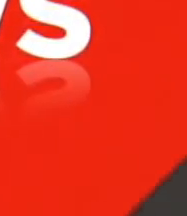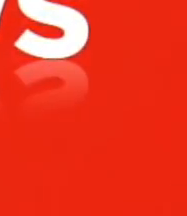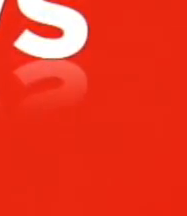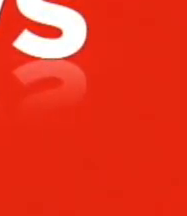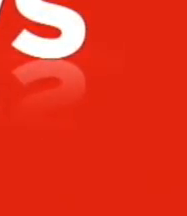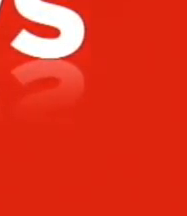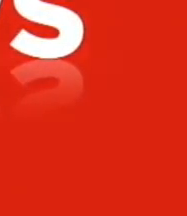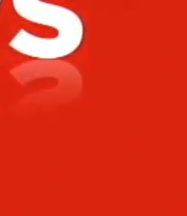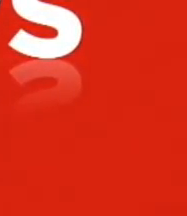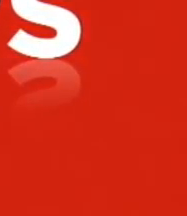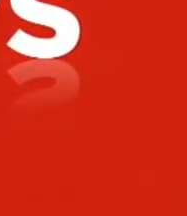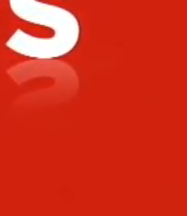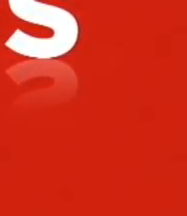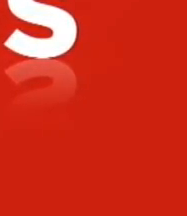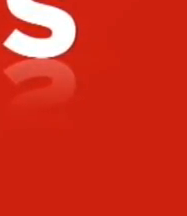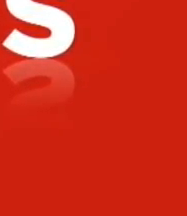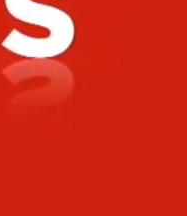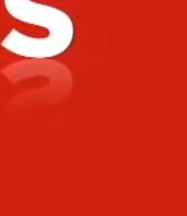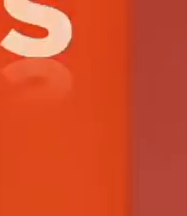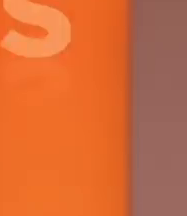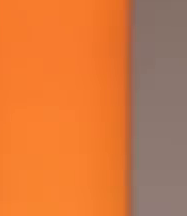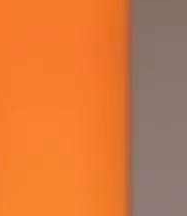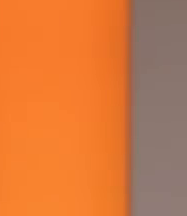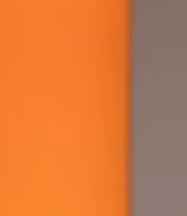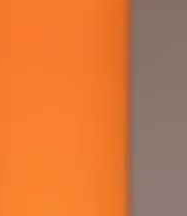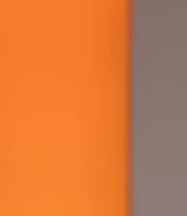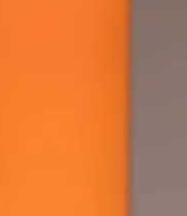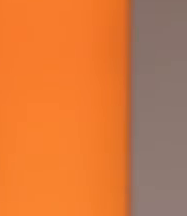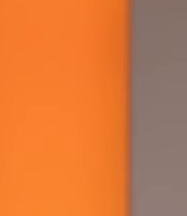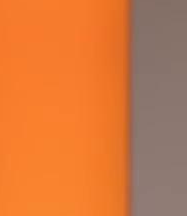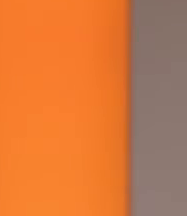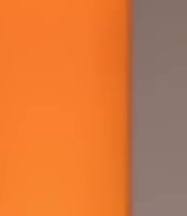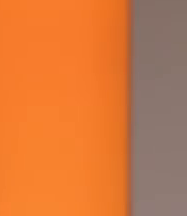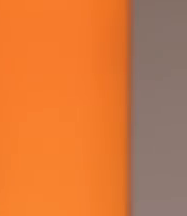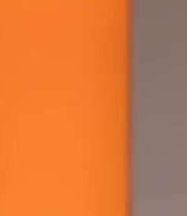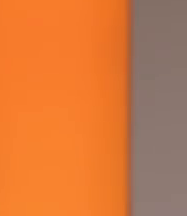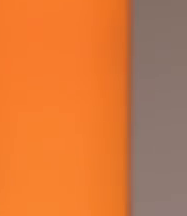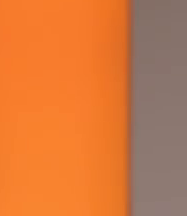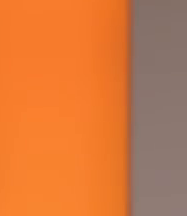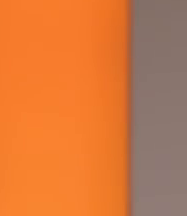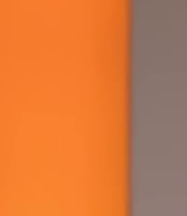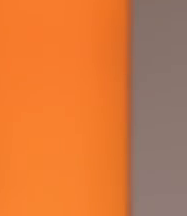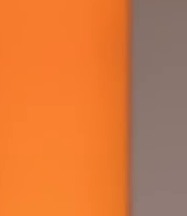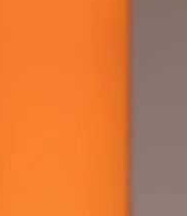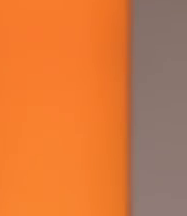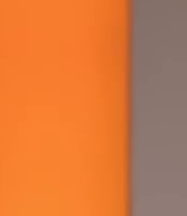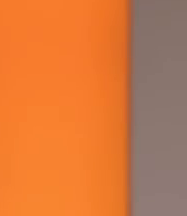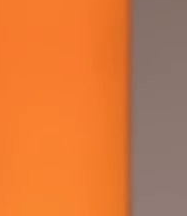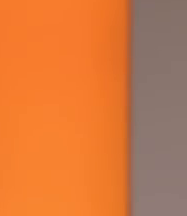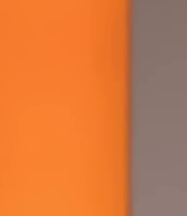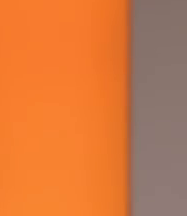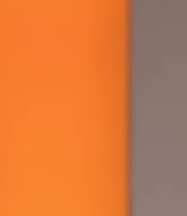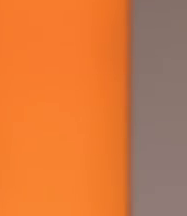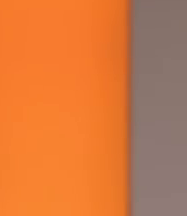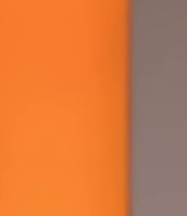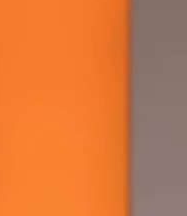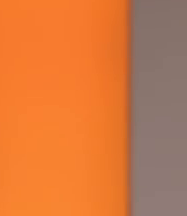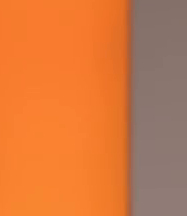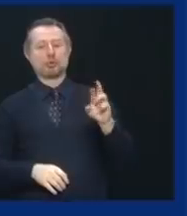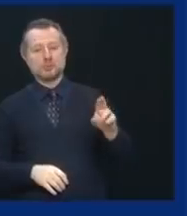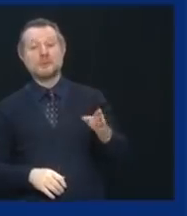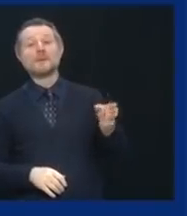This is breaking news. Governor Cuomo is giving an update on the pandemic in New York. Let's go to that